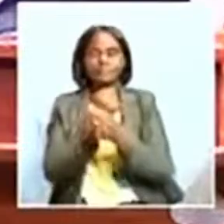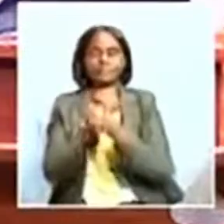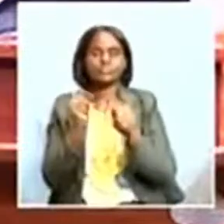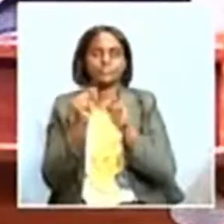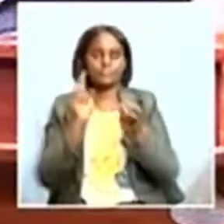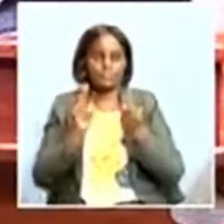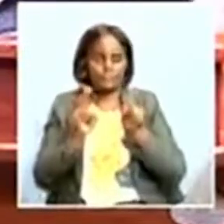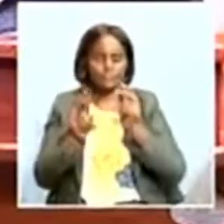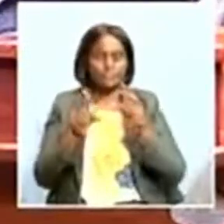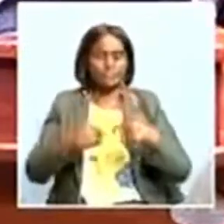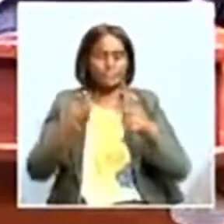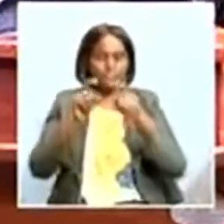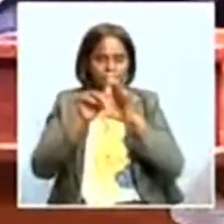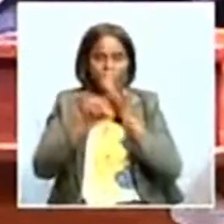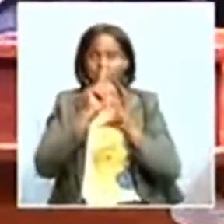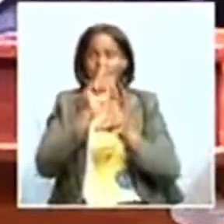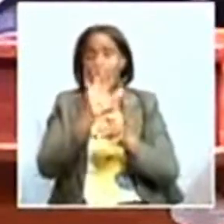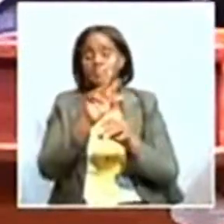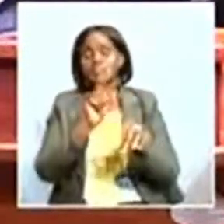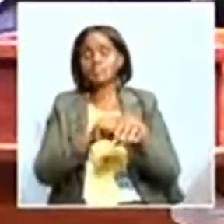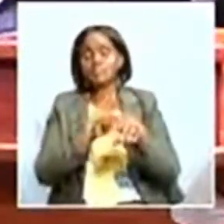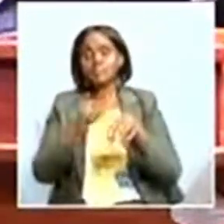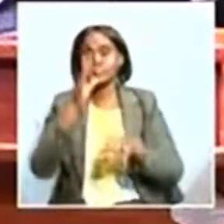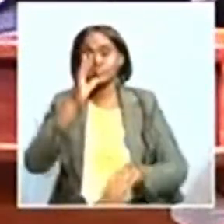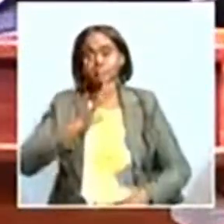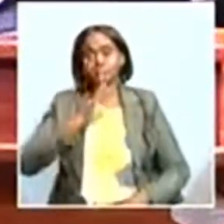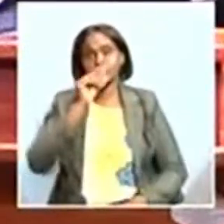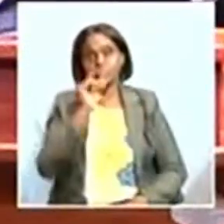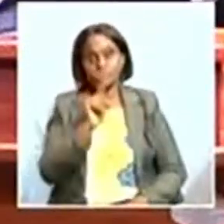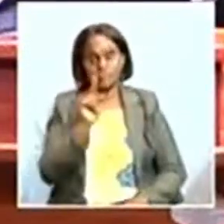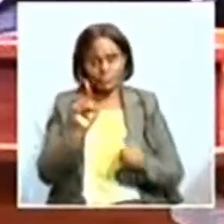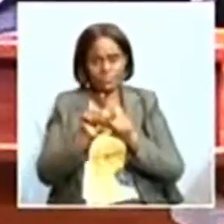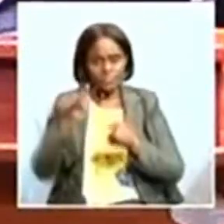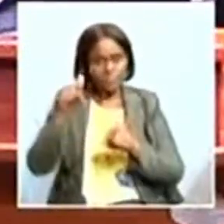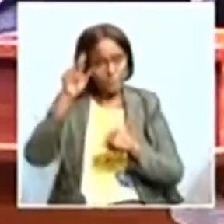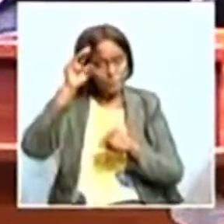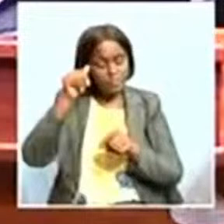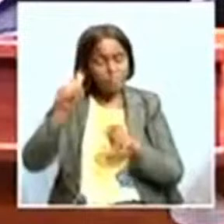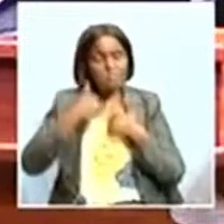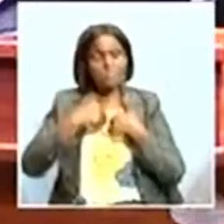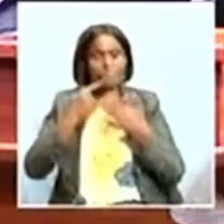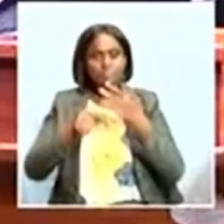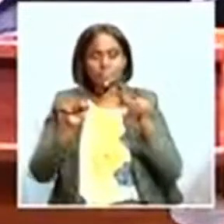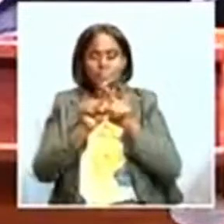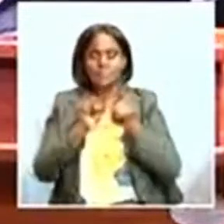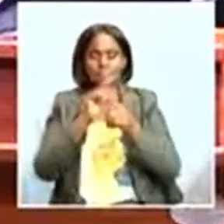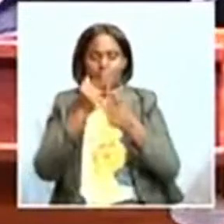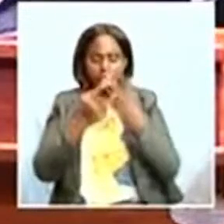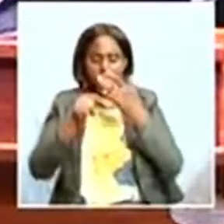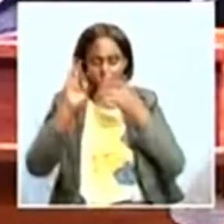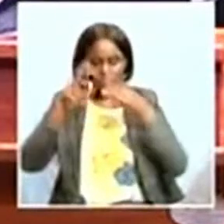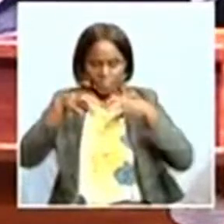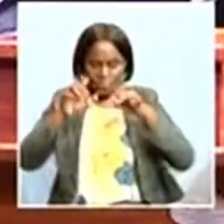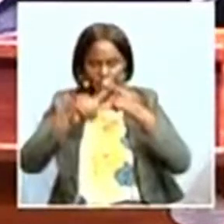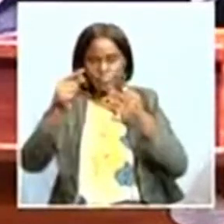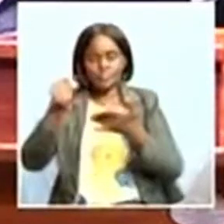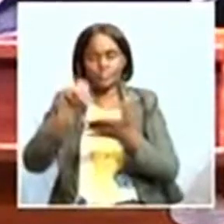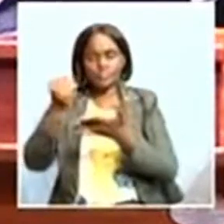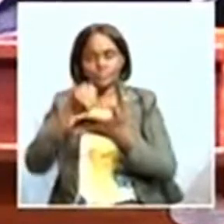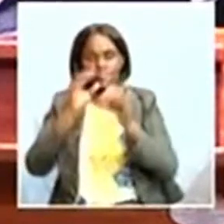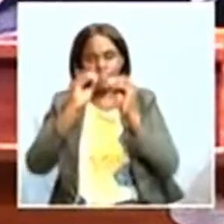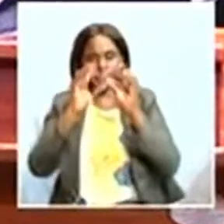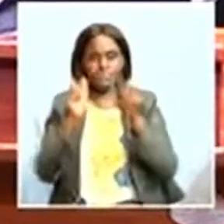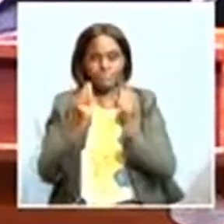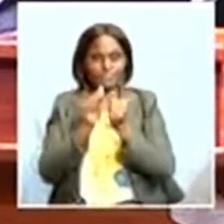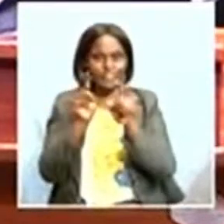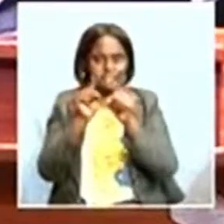emerging challenges in real time. Madam Speaker, the Ministry has been and will continue to recruit teachers